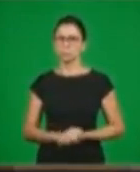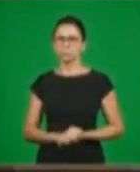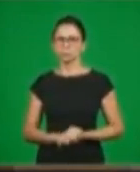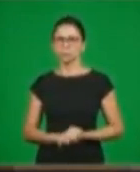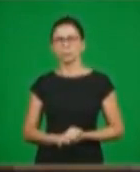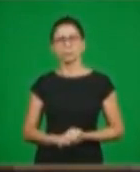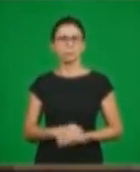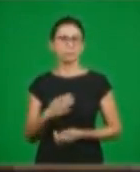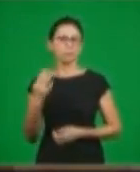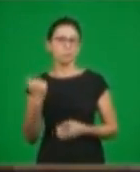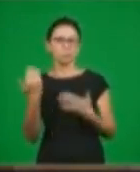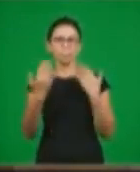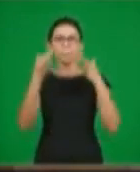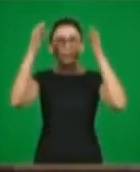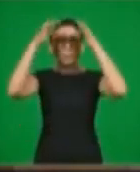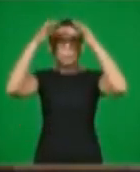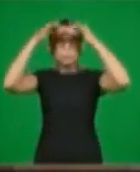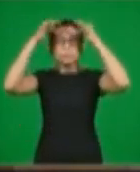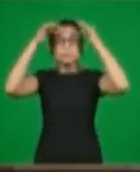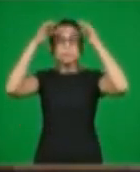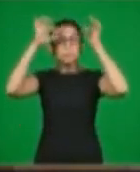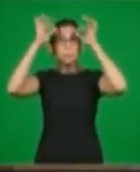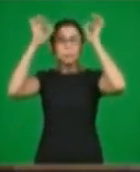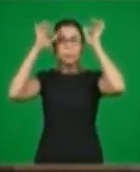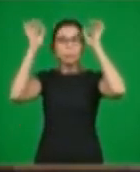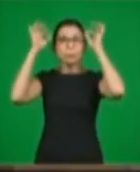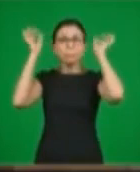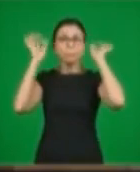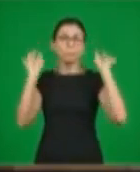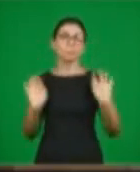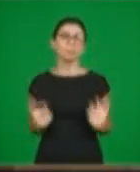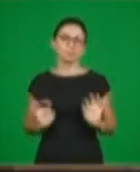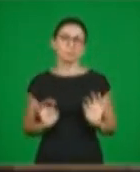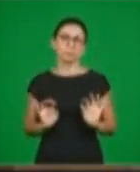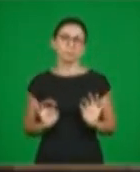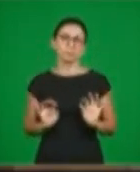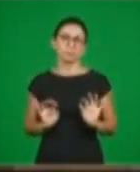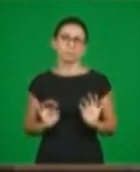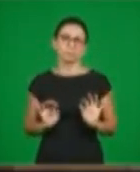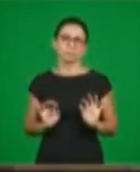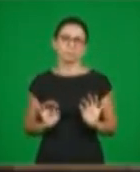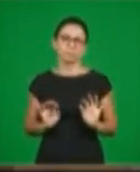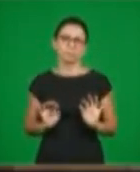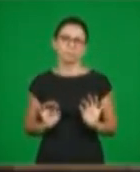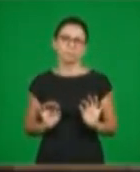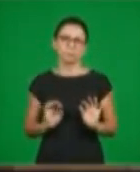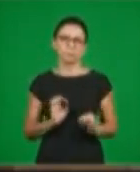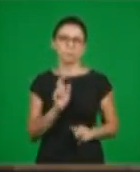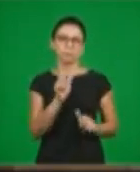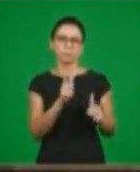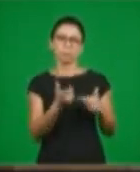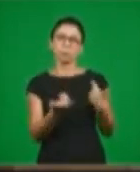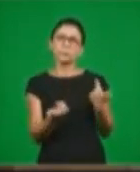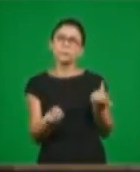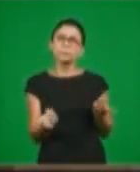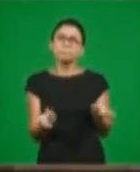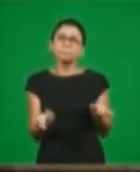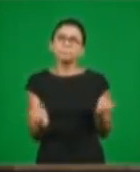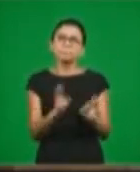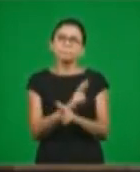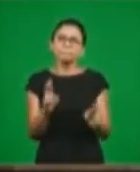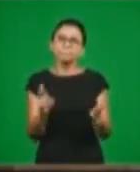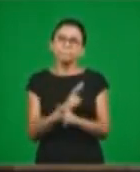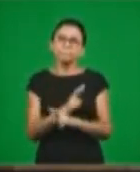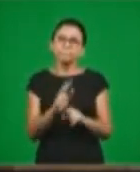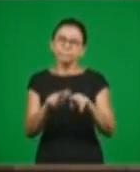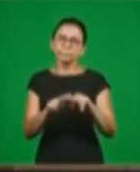Just like, you know, you get a haircut, you do the eyebrows. Just want people taking care of the other person. But there's no problem.